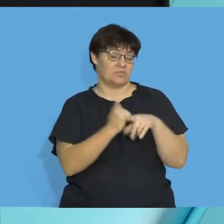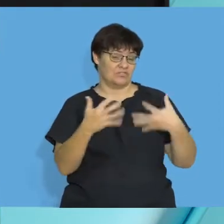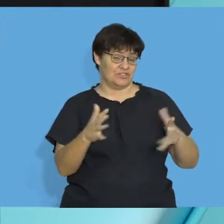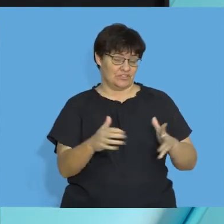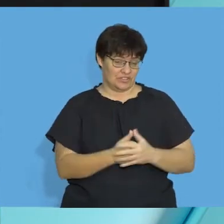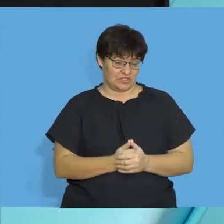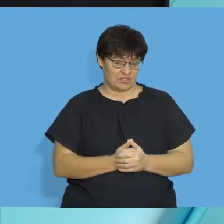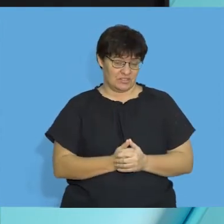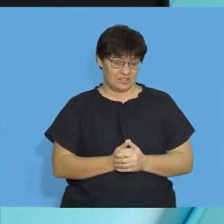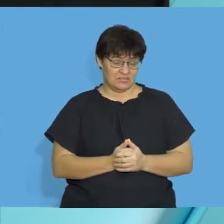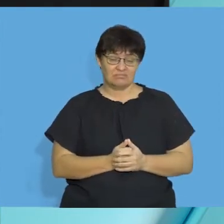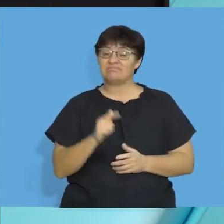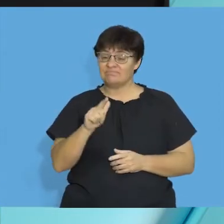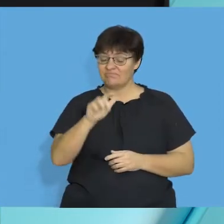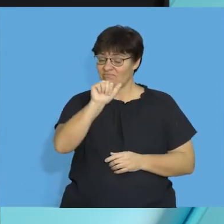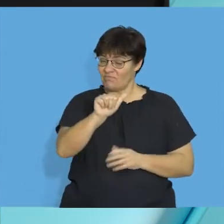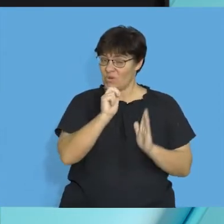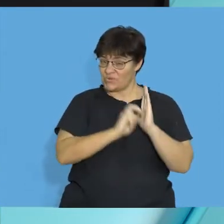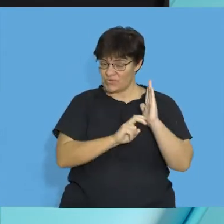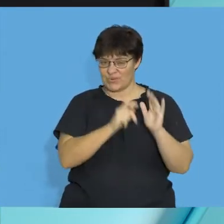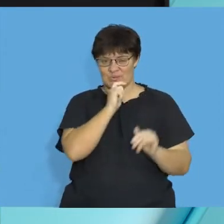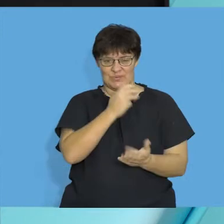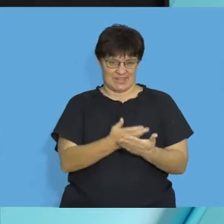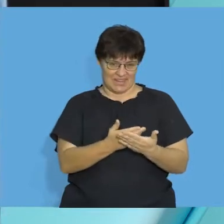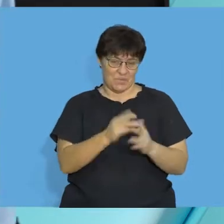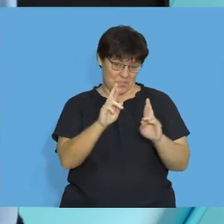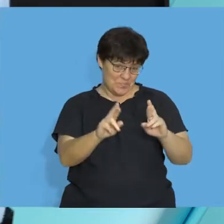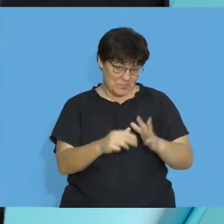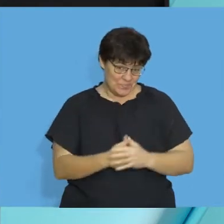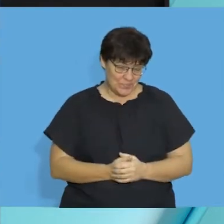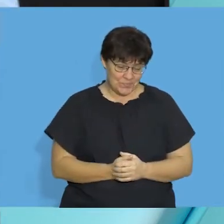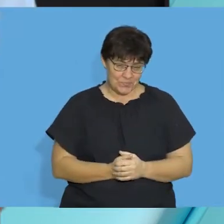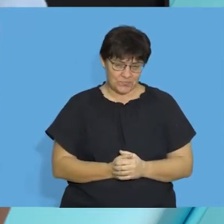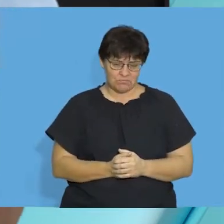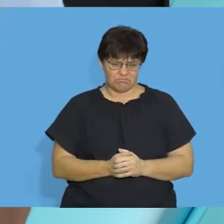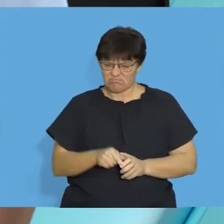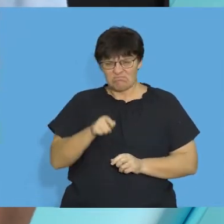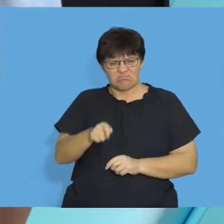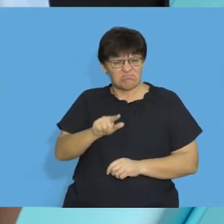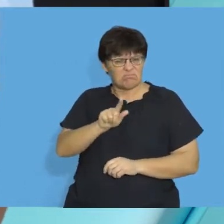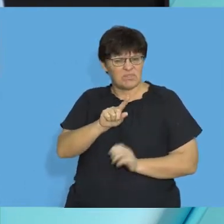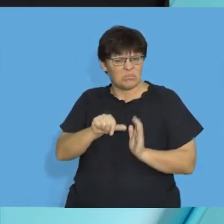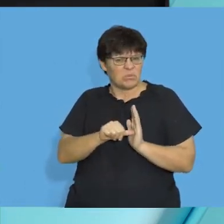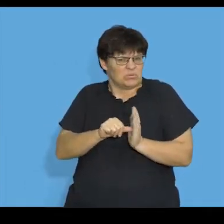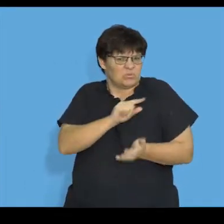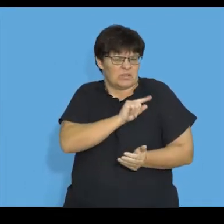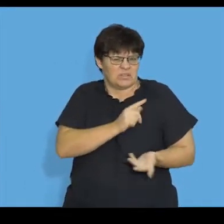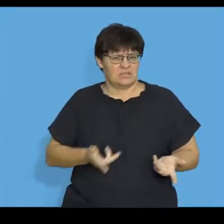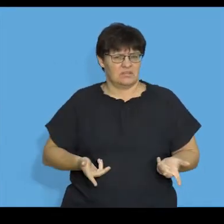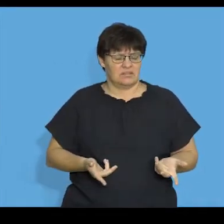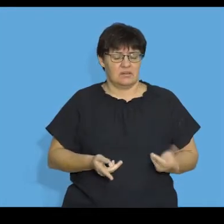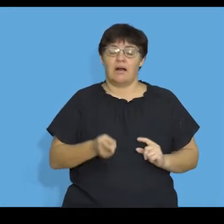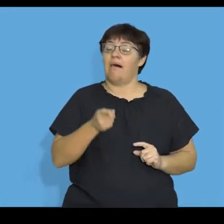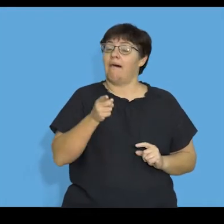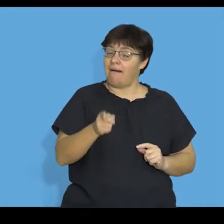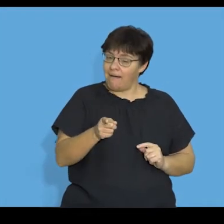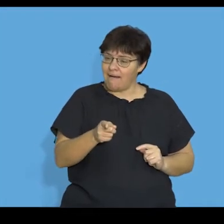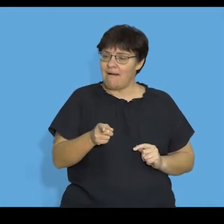use the right-hand solenoid rule. So why is this important? Well, it's important because it helps